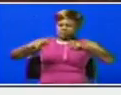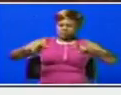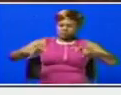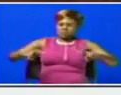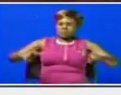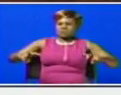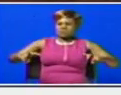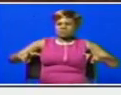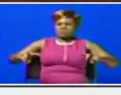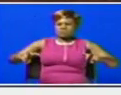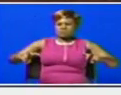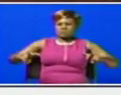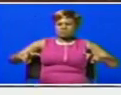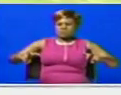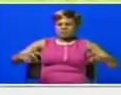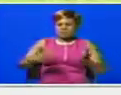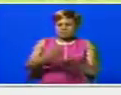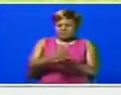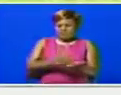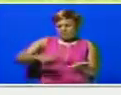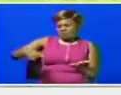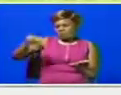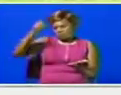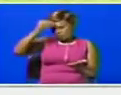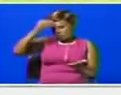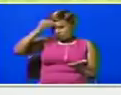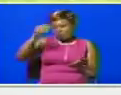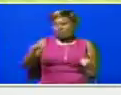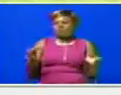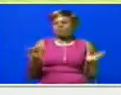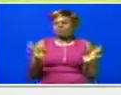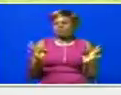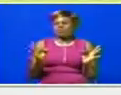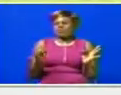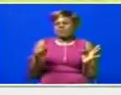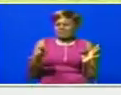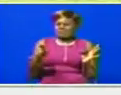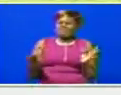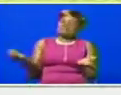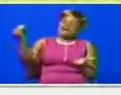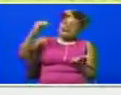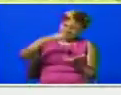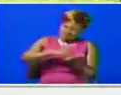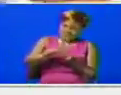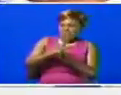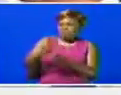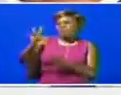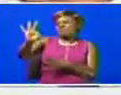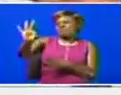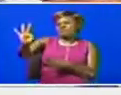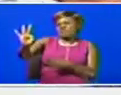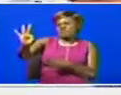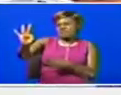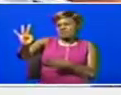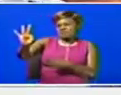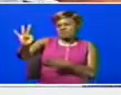the school's director. The sub-county education officer in Ruiru said the students have to repeat Form 3 in other